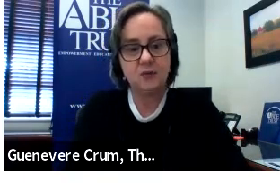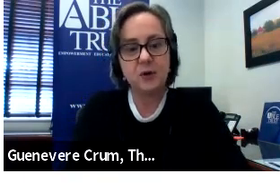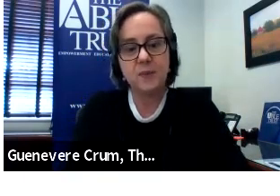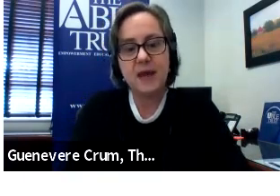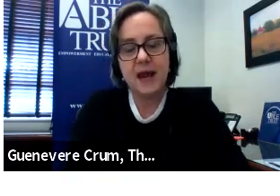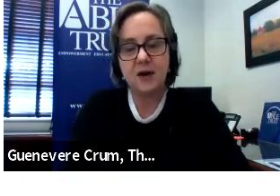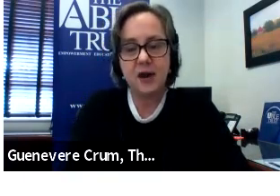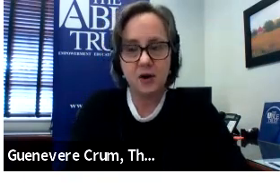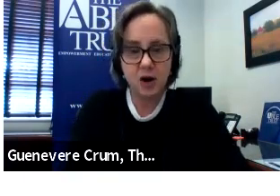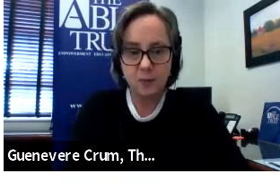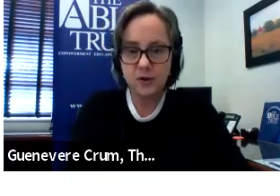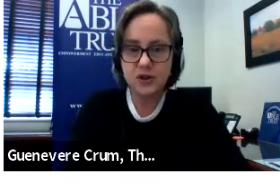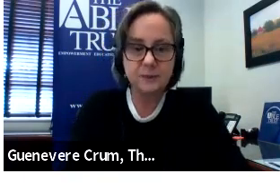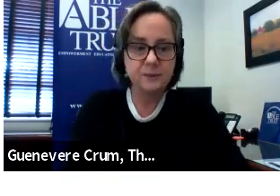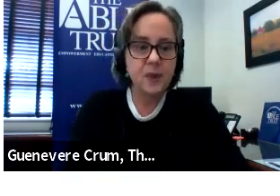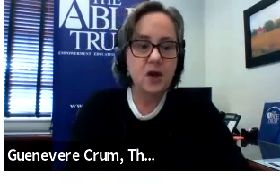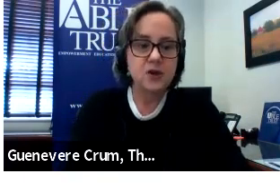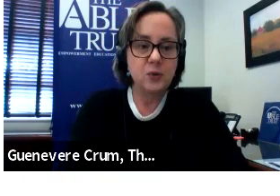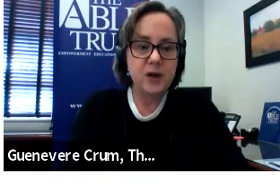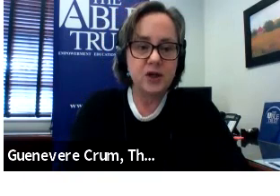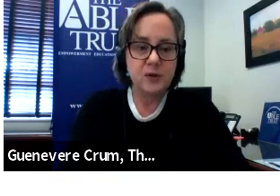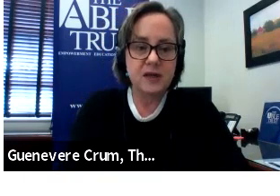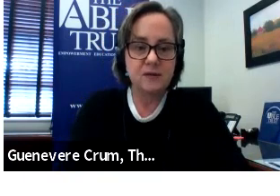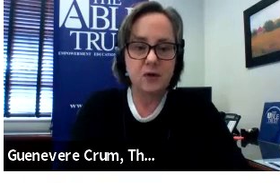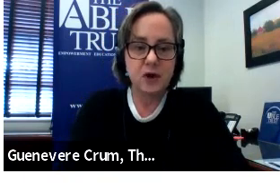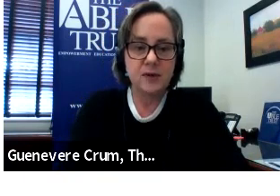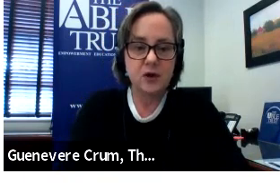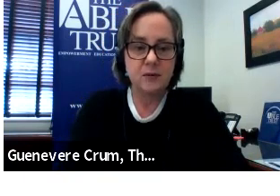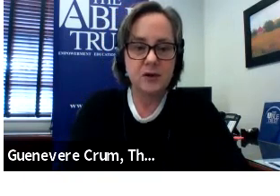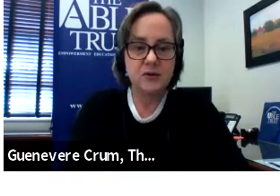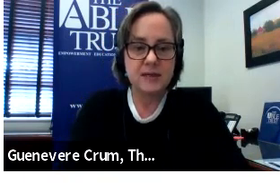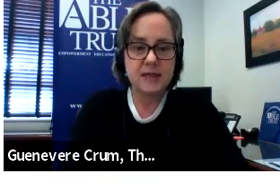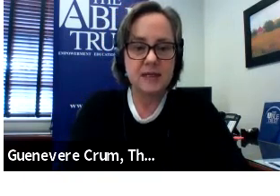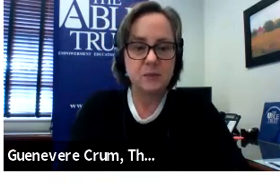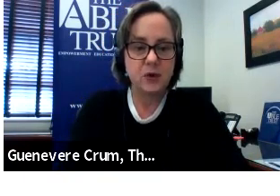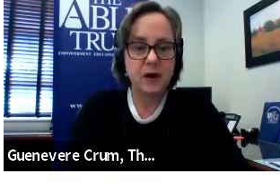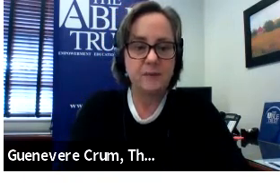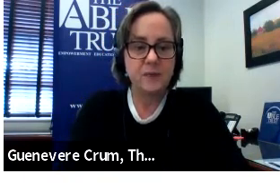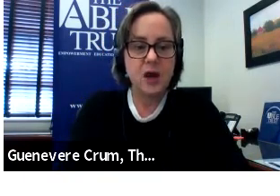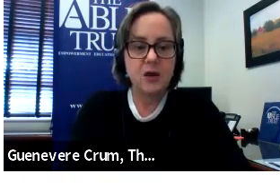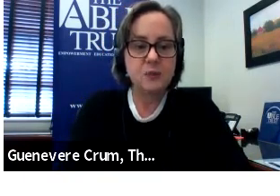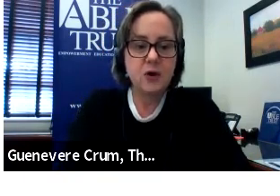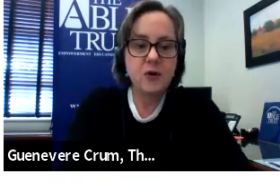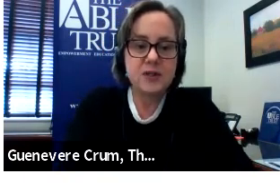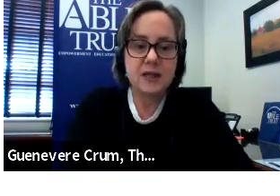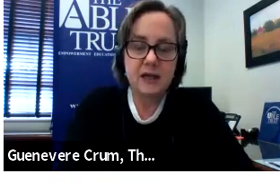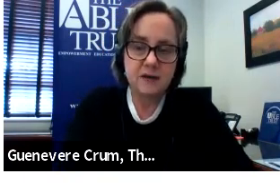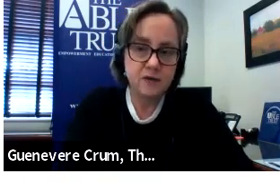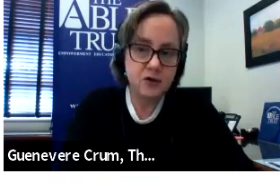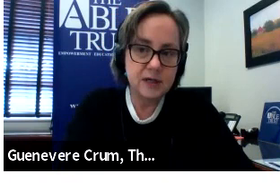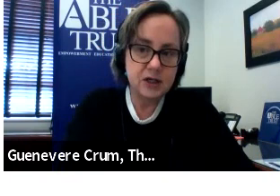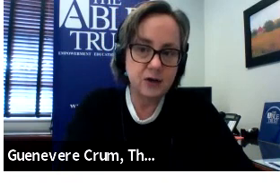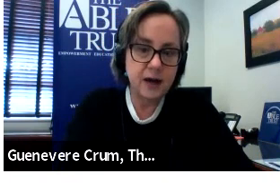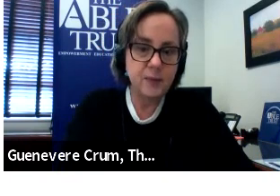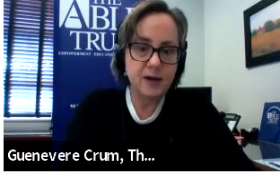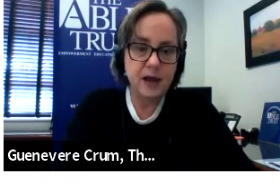give us all a real peek at how they are accomplishing so much in Northeast Florida with their Careers 360s program. This program was selected